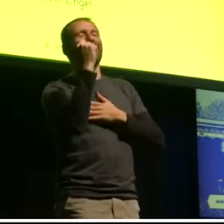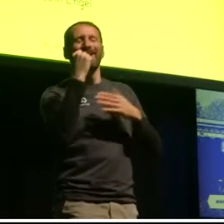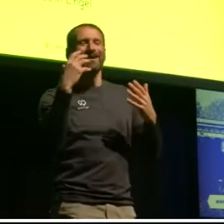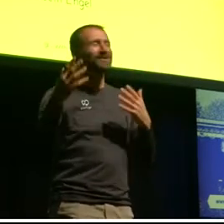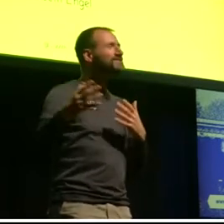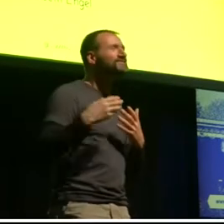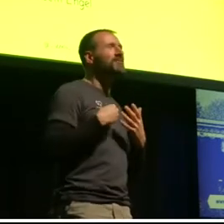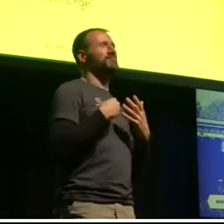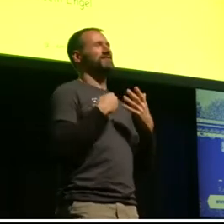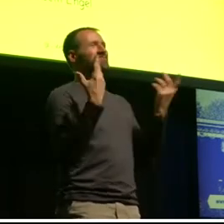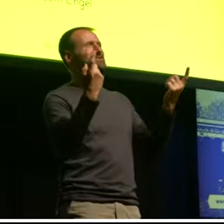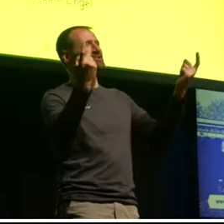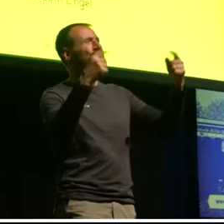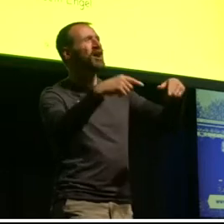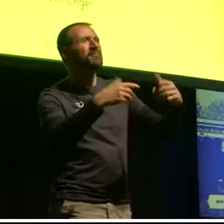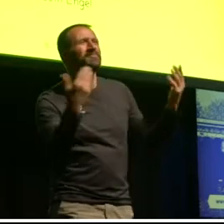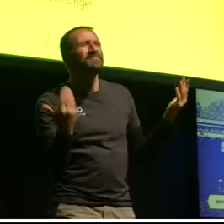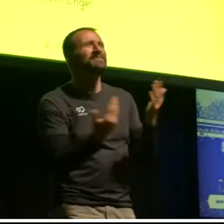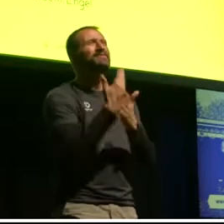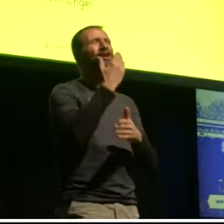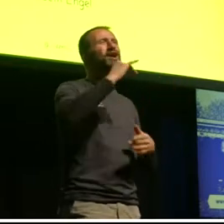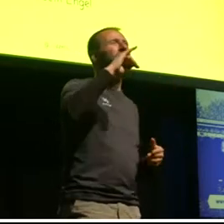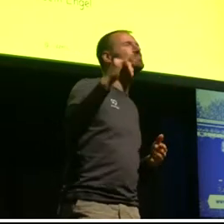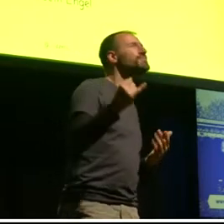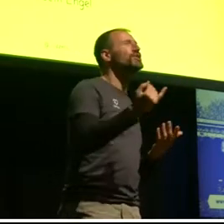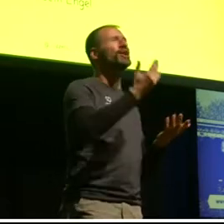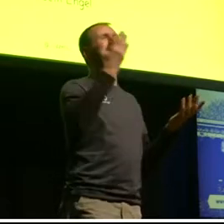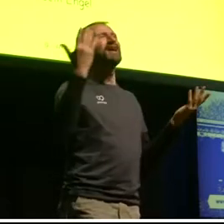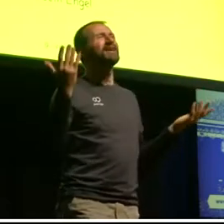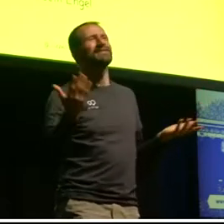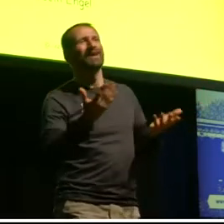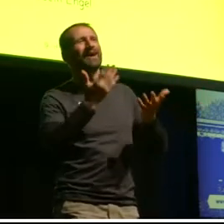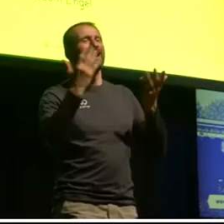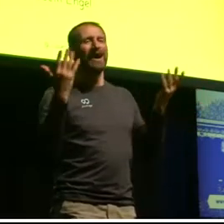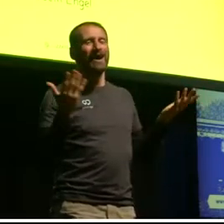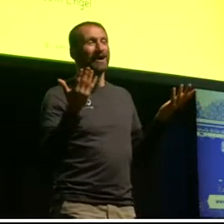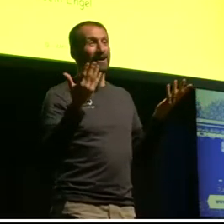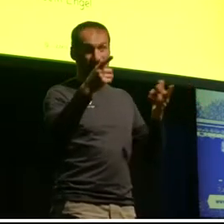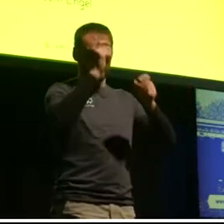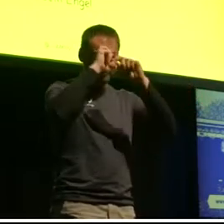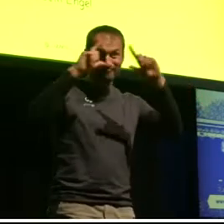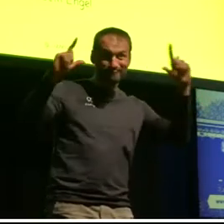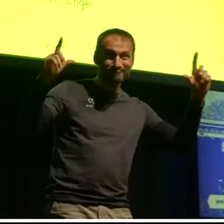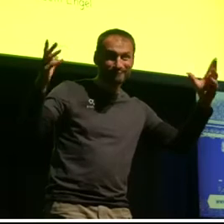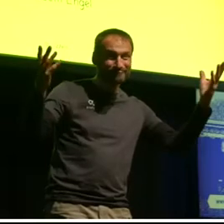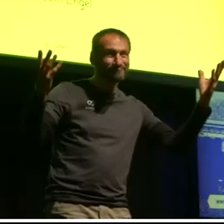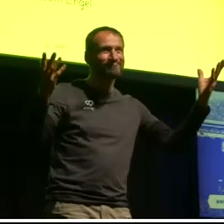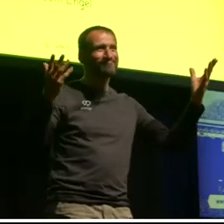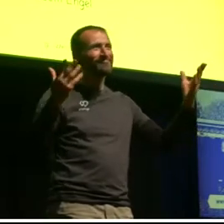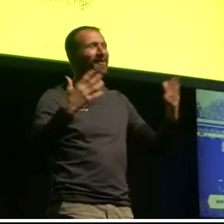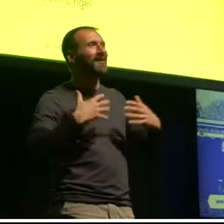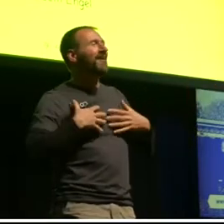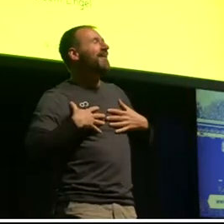of things that would come, of new projects. So imagine that. And having